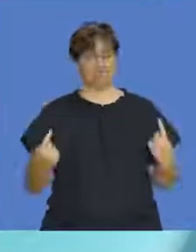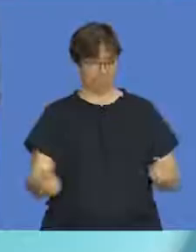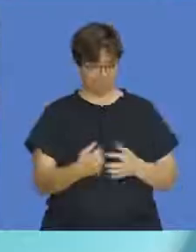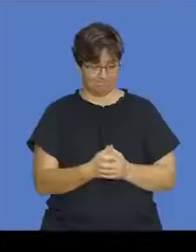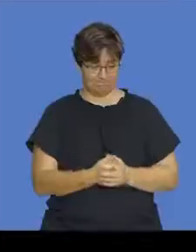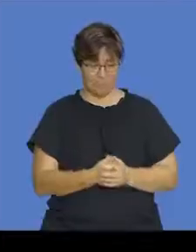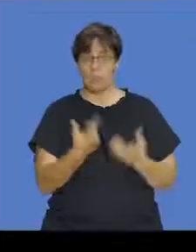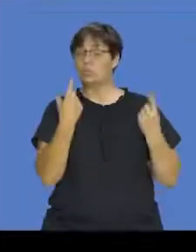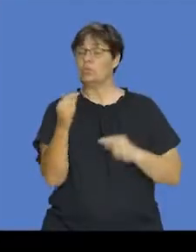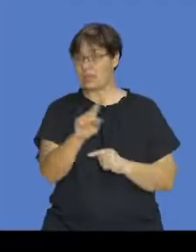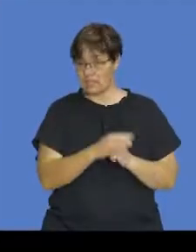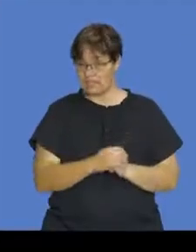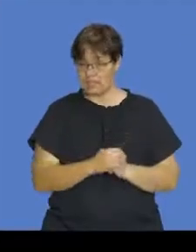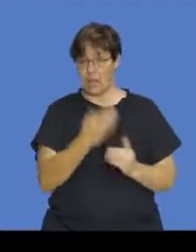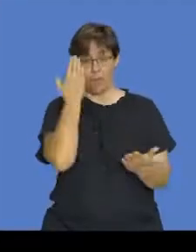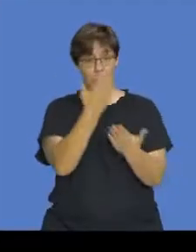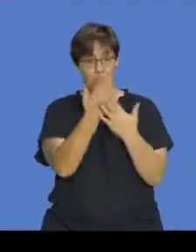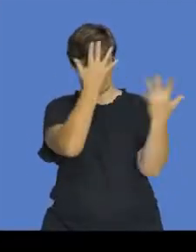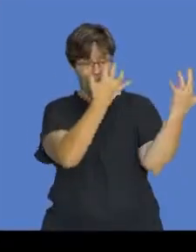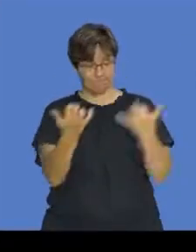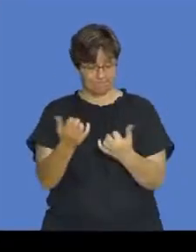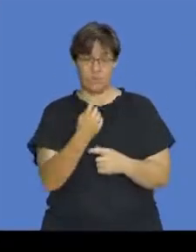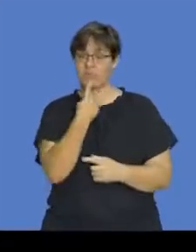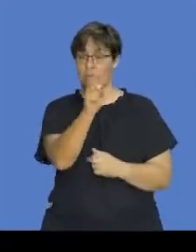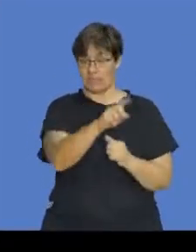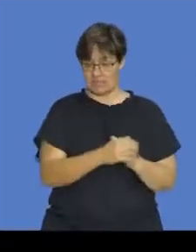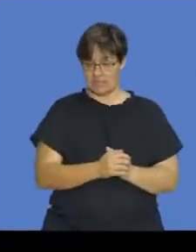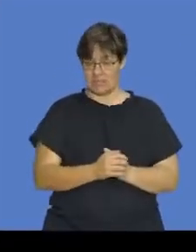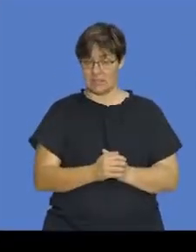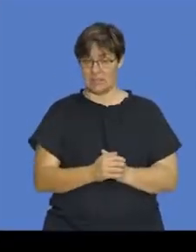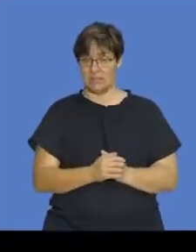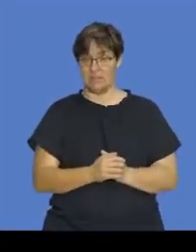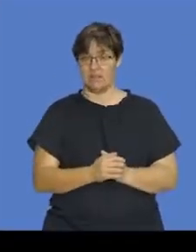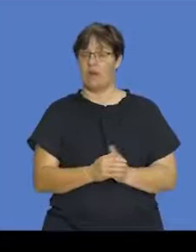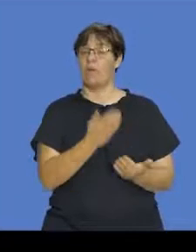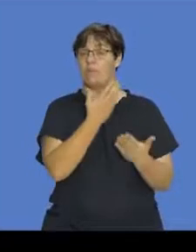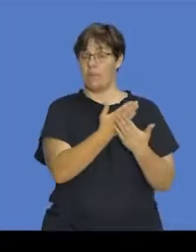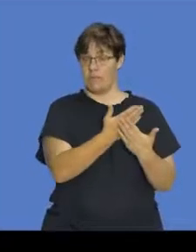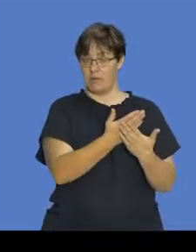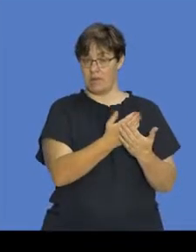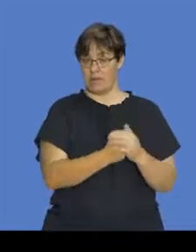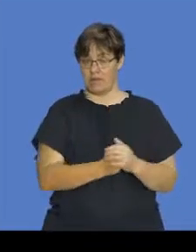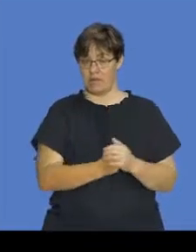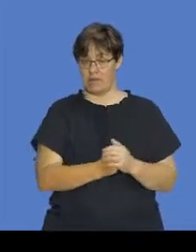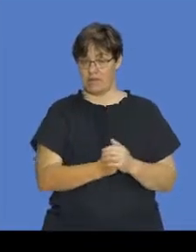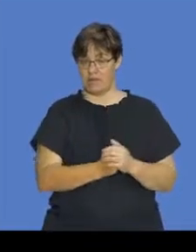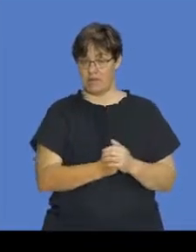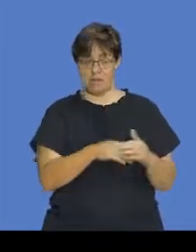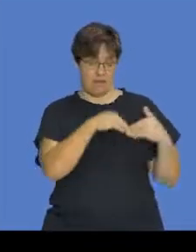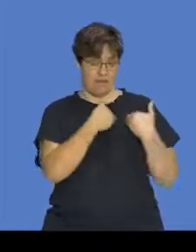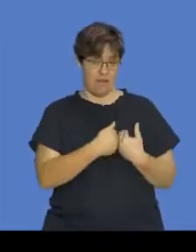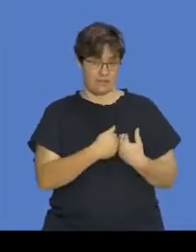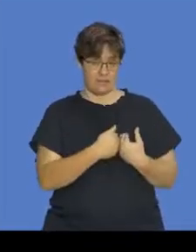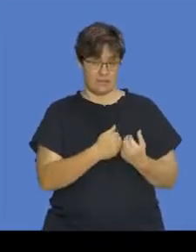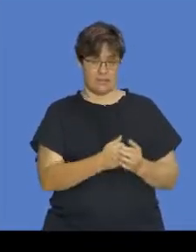we are going to calculate the probability, we're going to say the probability of the the heart,